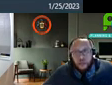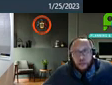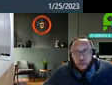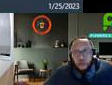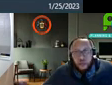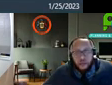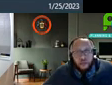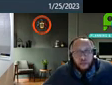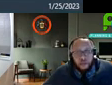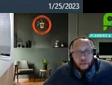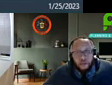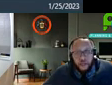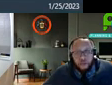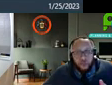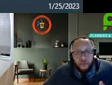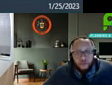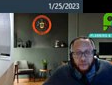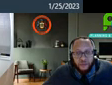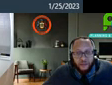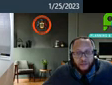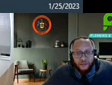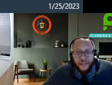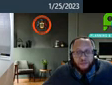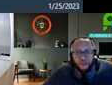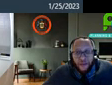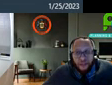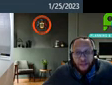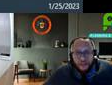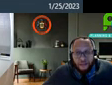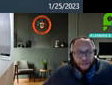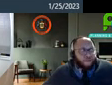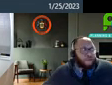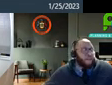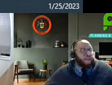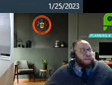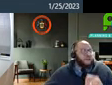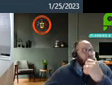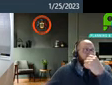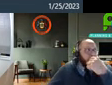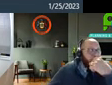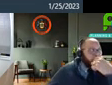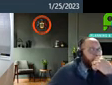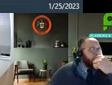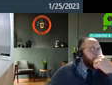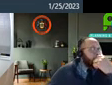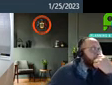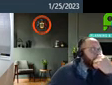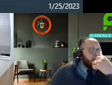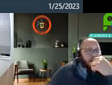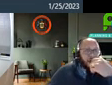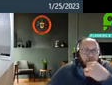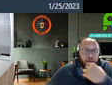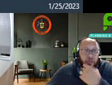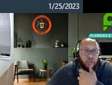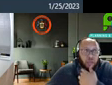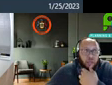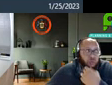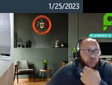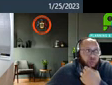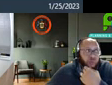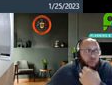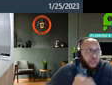dpdsspa@fairfaxcounty.gov. And as we've stated a few times today, this is the very early stage of the process.